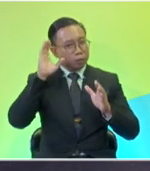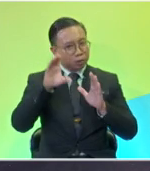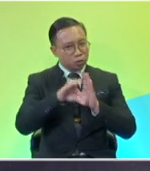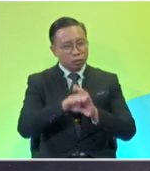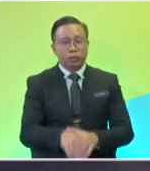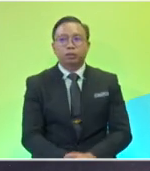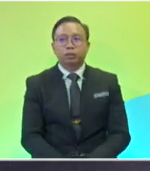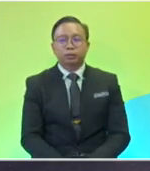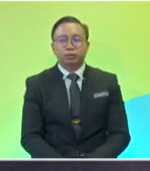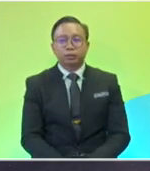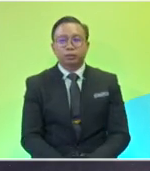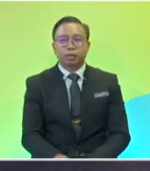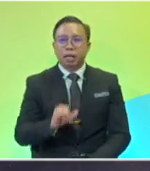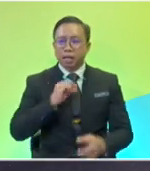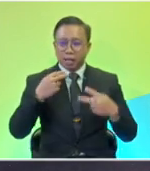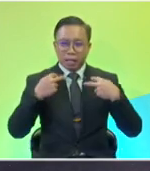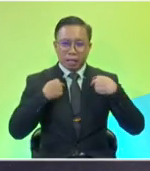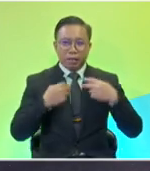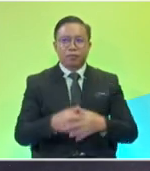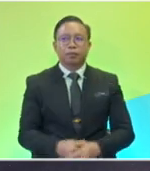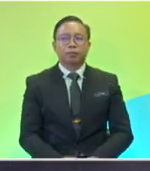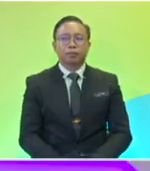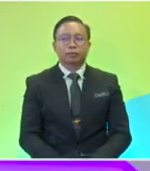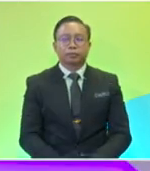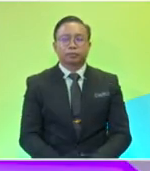Okay. I have here with me.